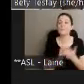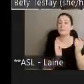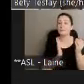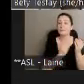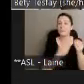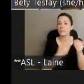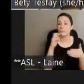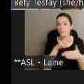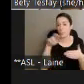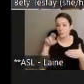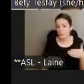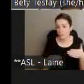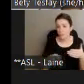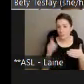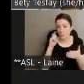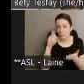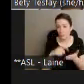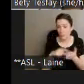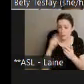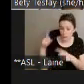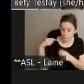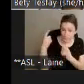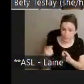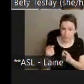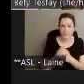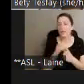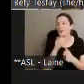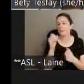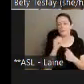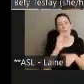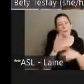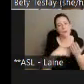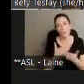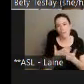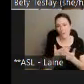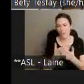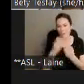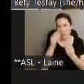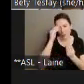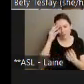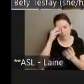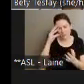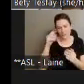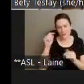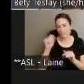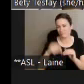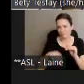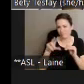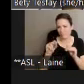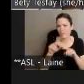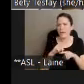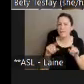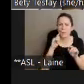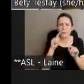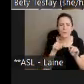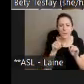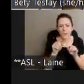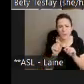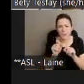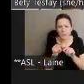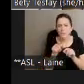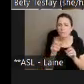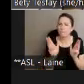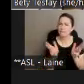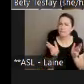not everything. So it's just a very brief highlight. I think we can provide a link to a report card if we haven't yet